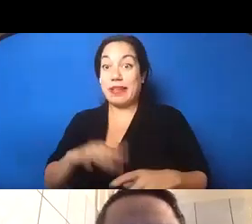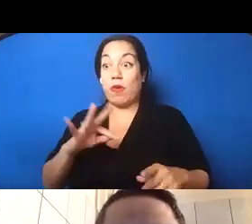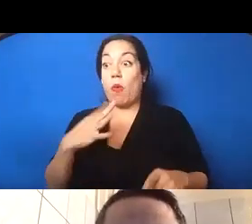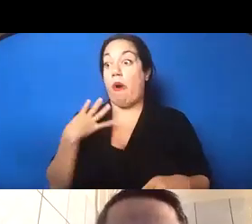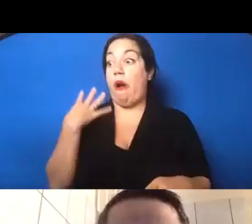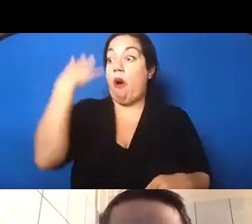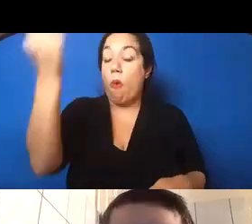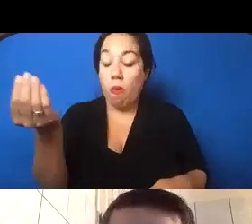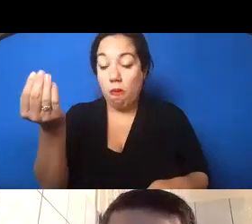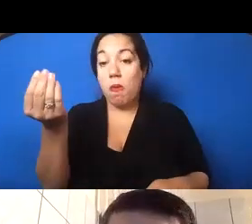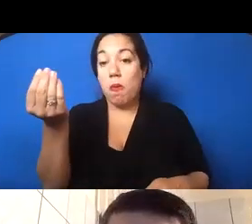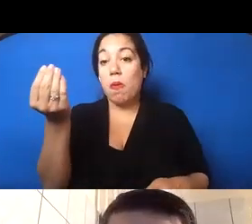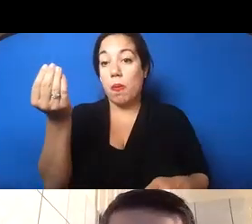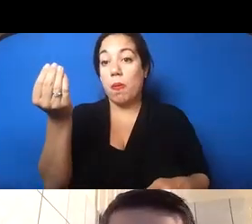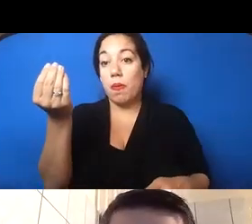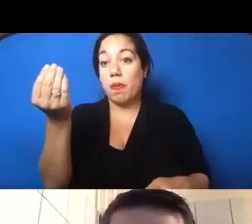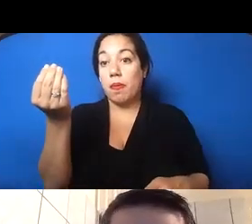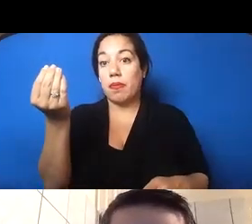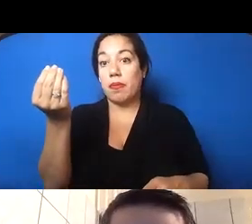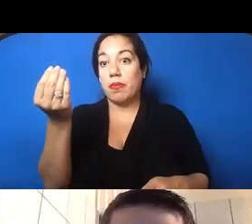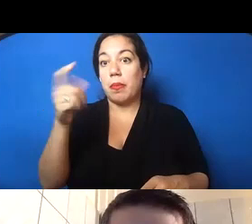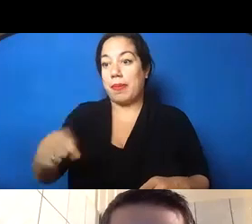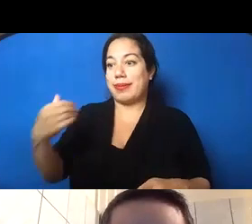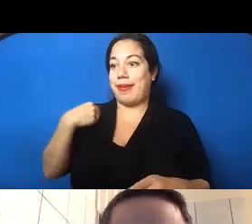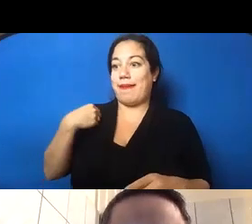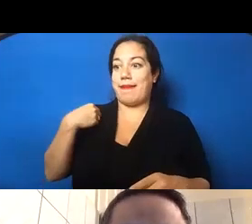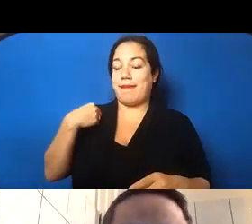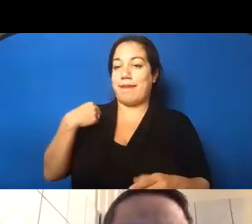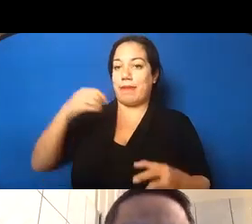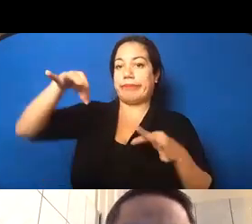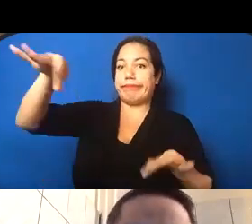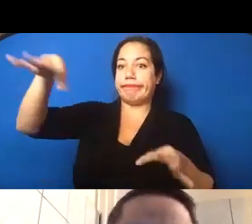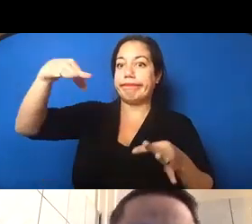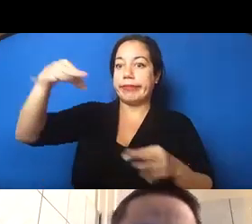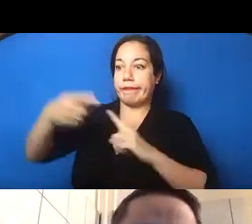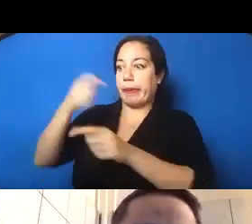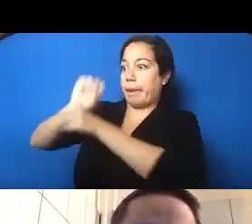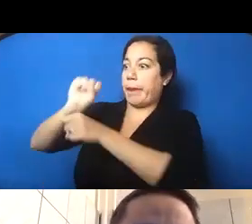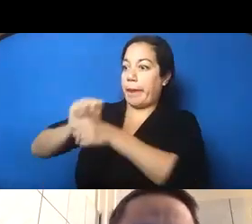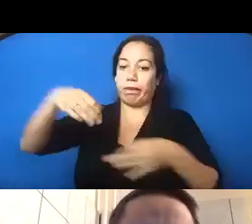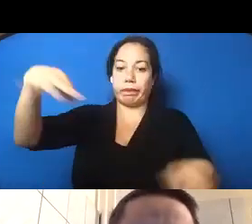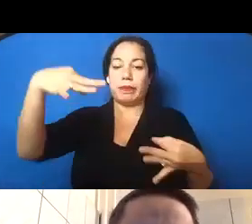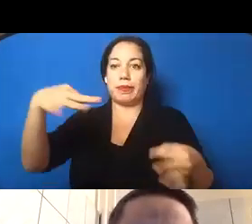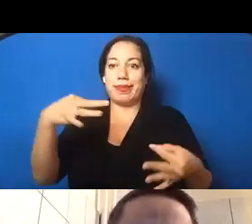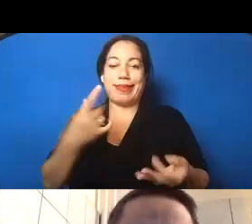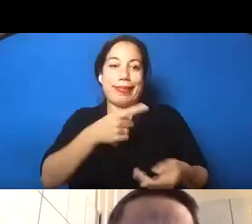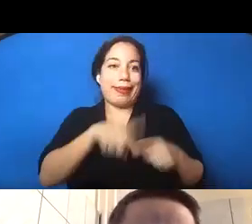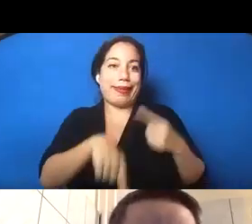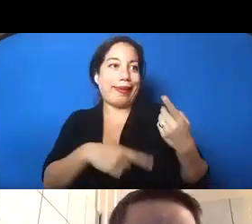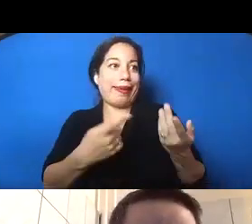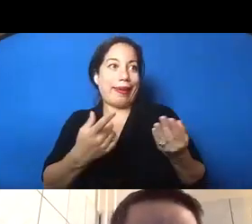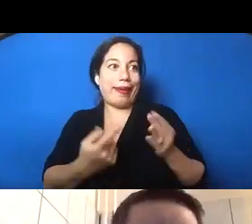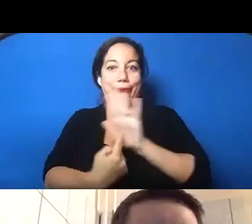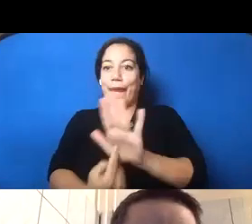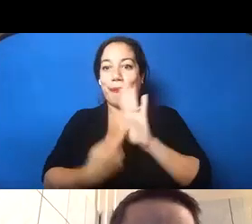have to have an employment statement from their employer, and they are unable to produce that, and a lot of